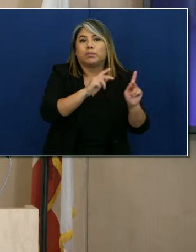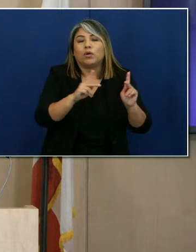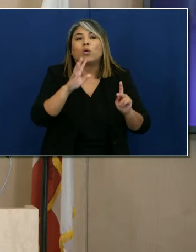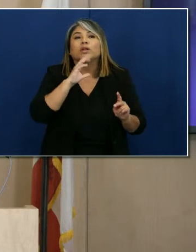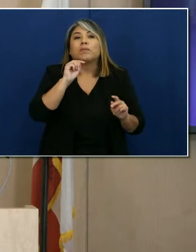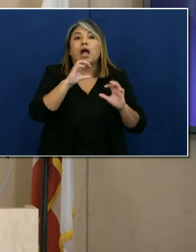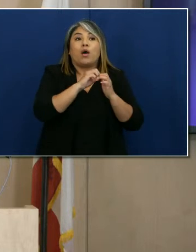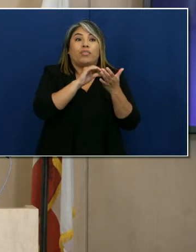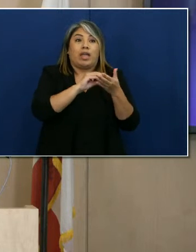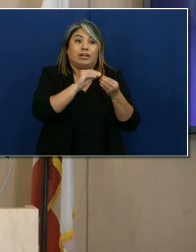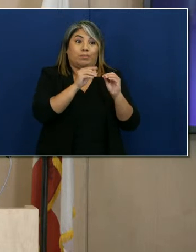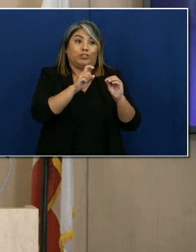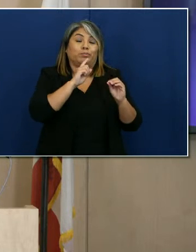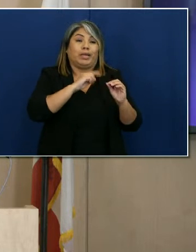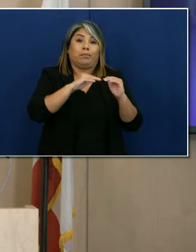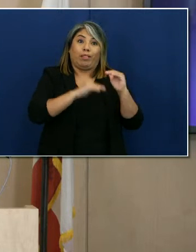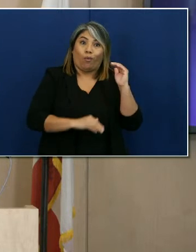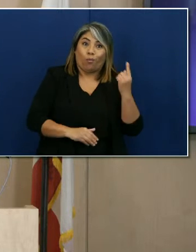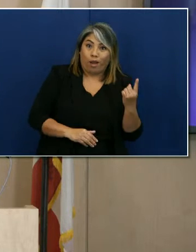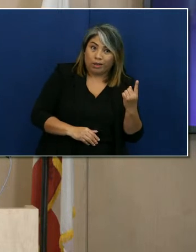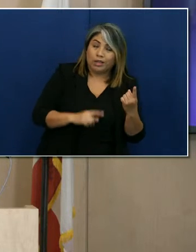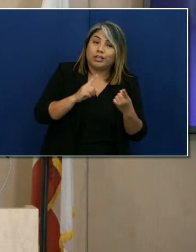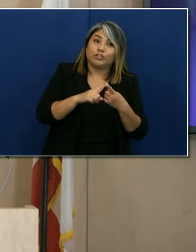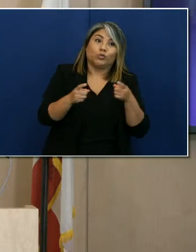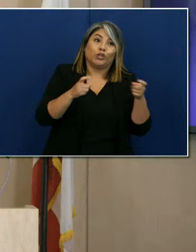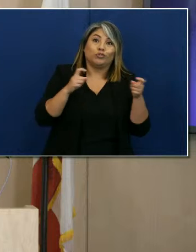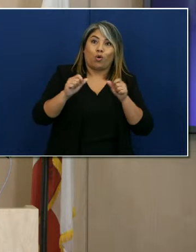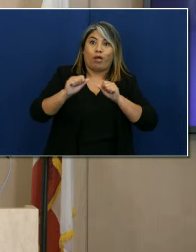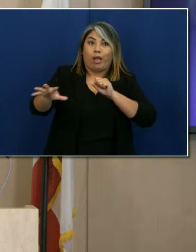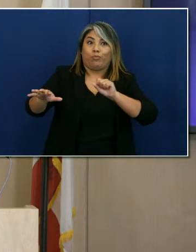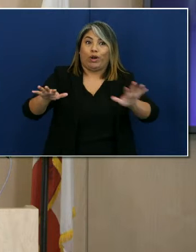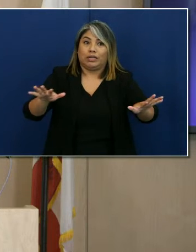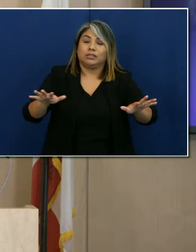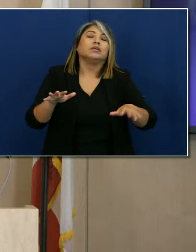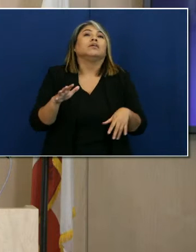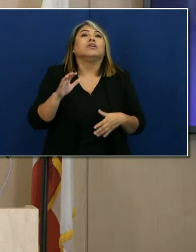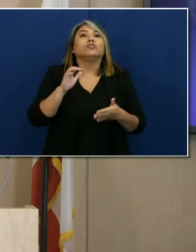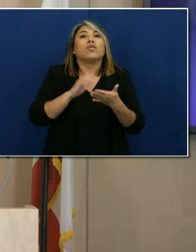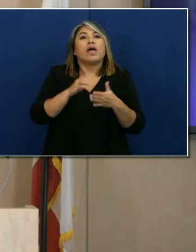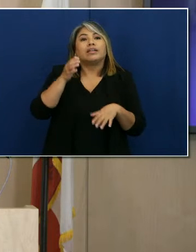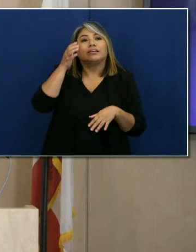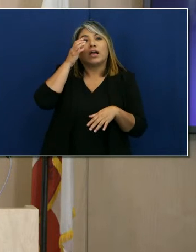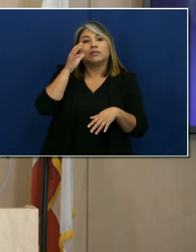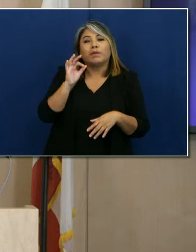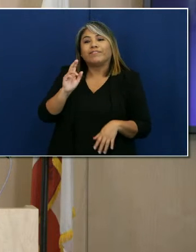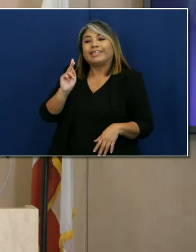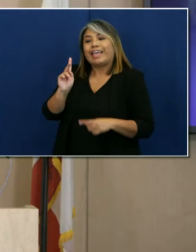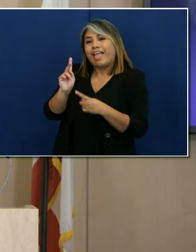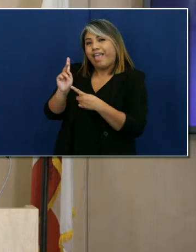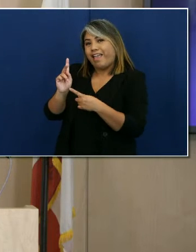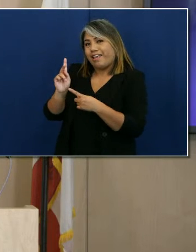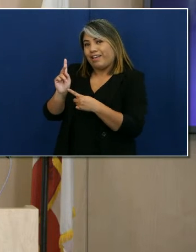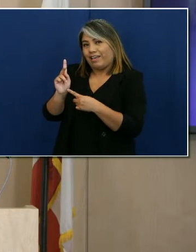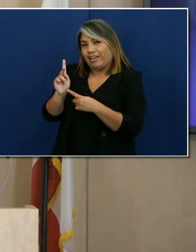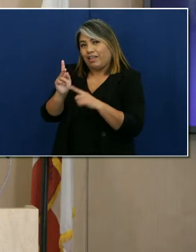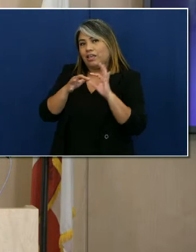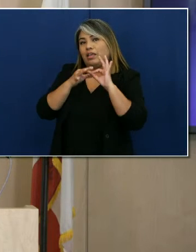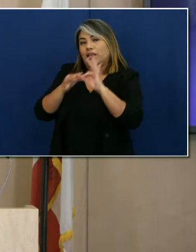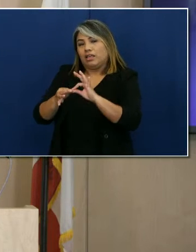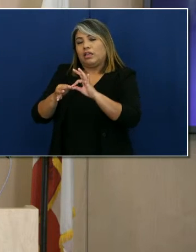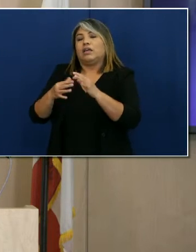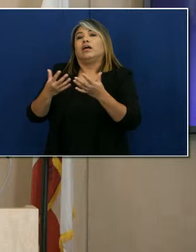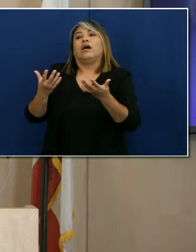to be below 1 in order to keep the outbreak under control. This concept of K has to do with